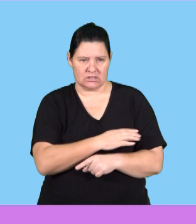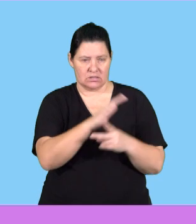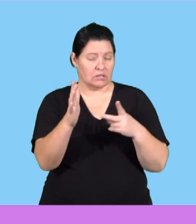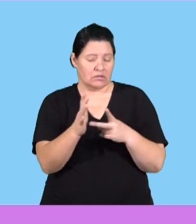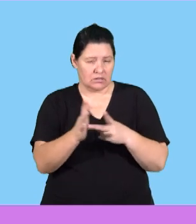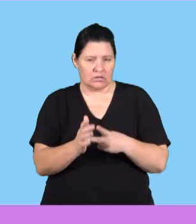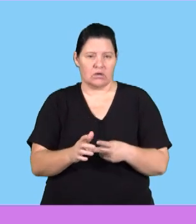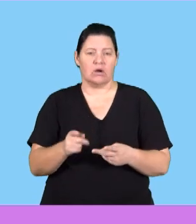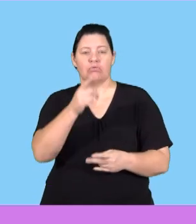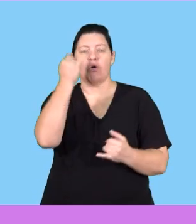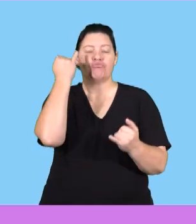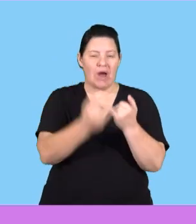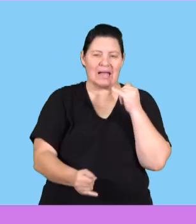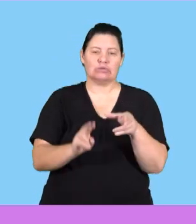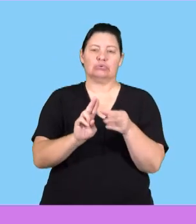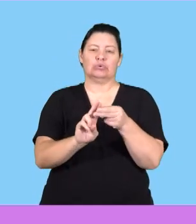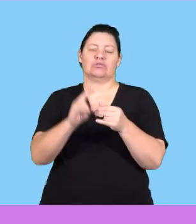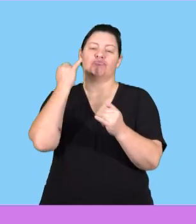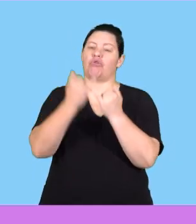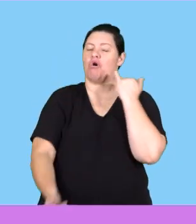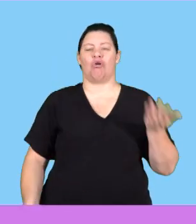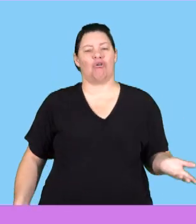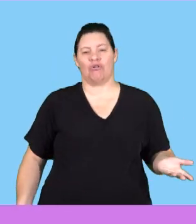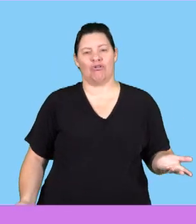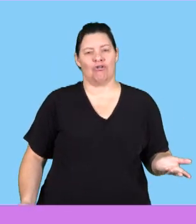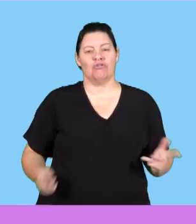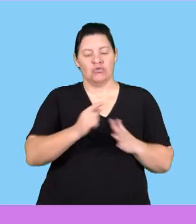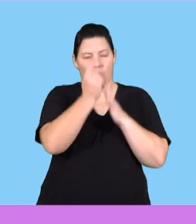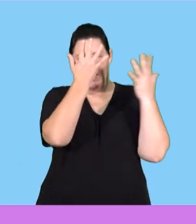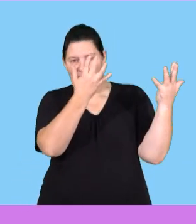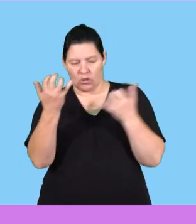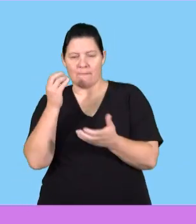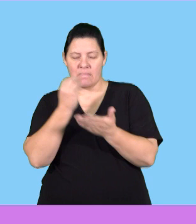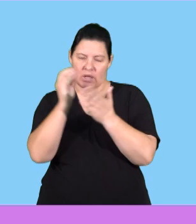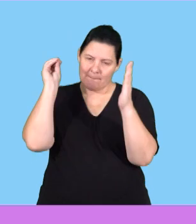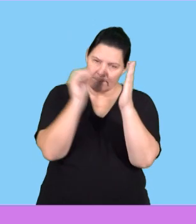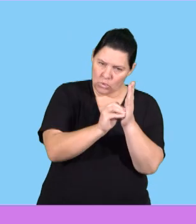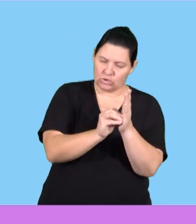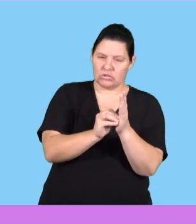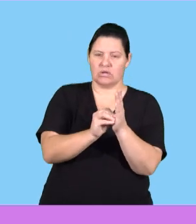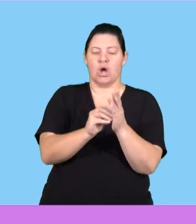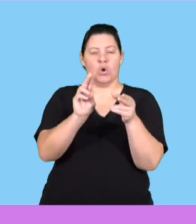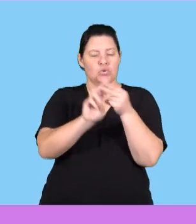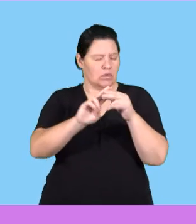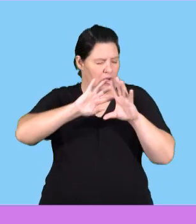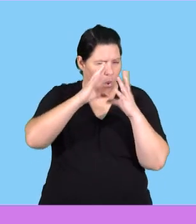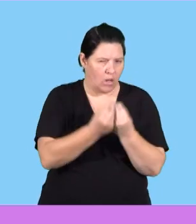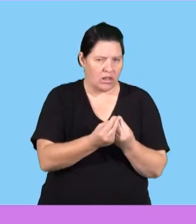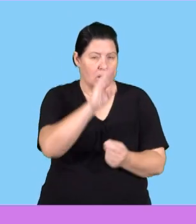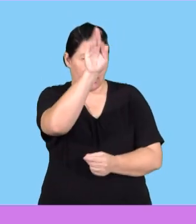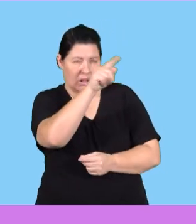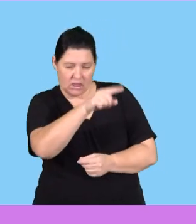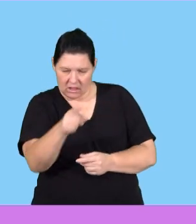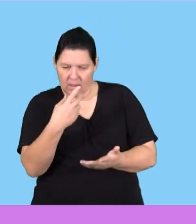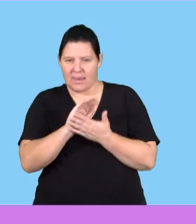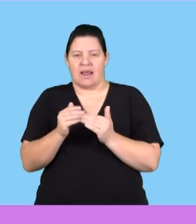are writing the incorrect units. So make sure that as you calculate, you write all the units because that is very